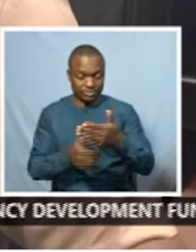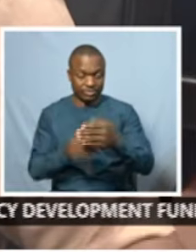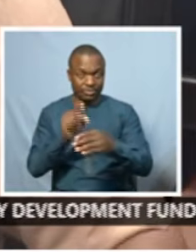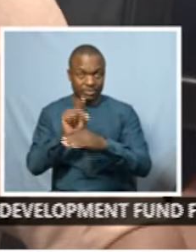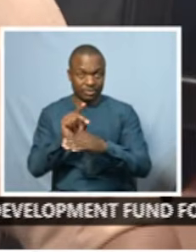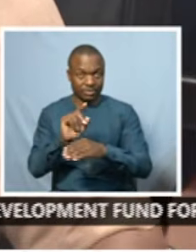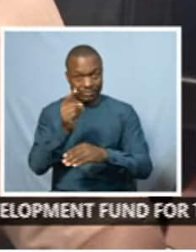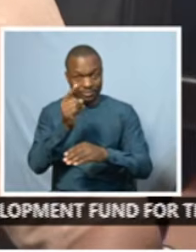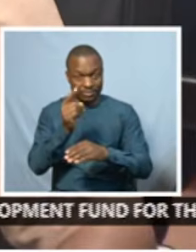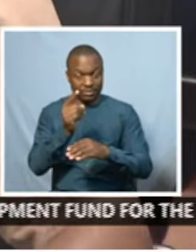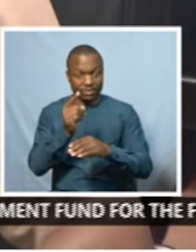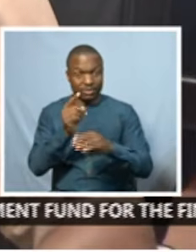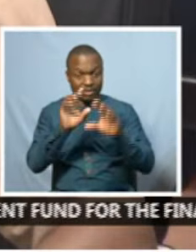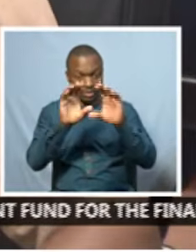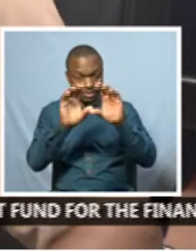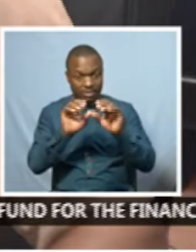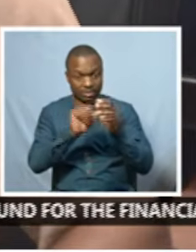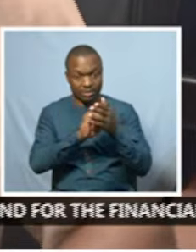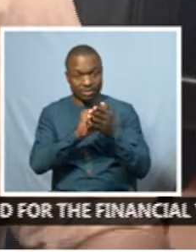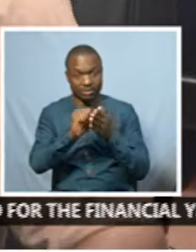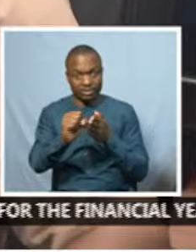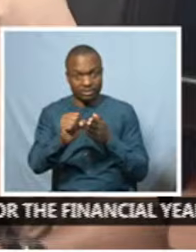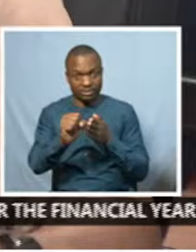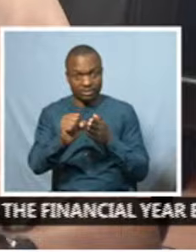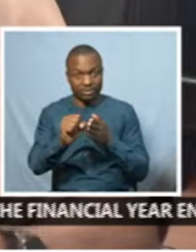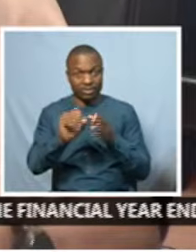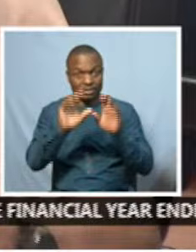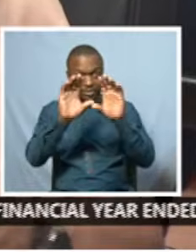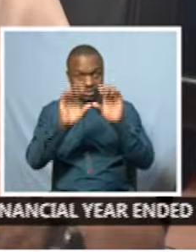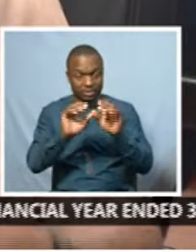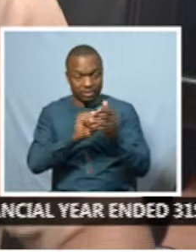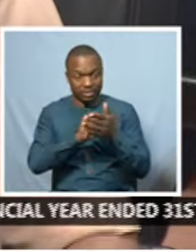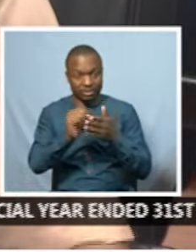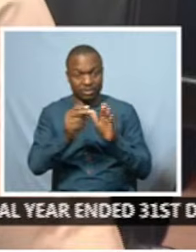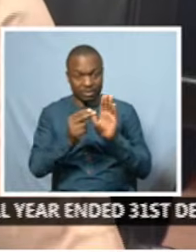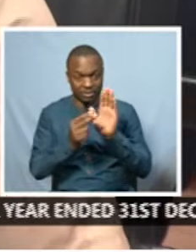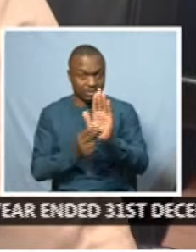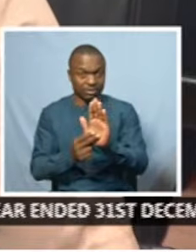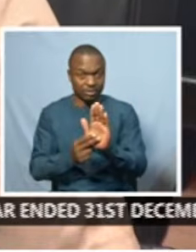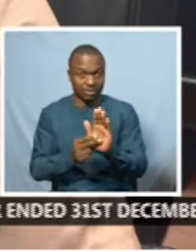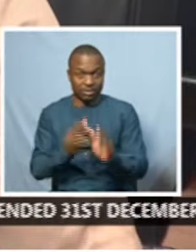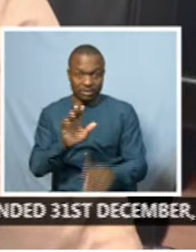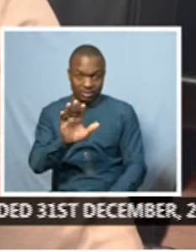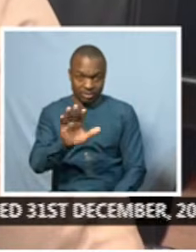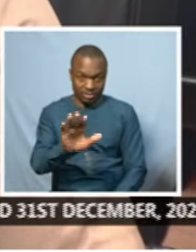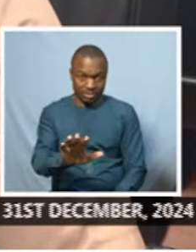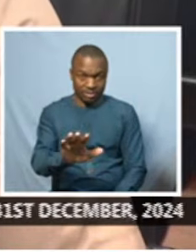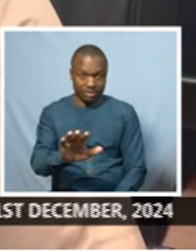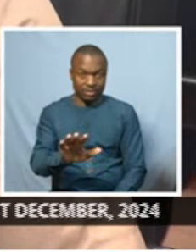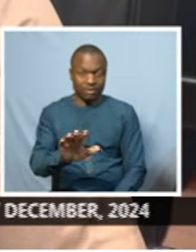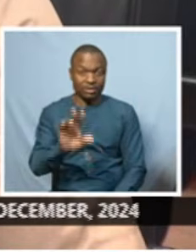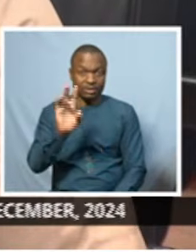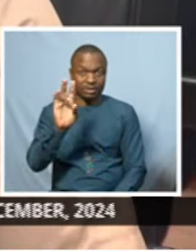First of all, the account statement. The account statement shows that there's